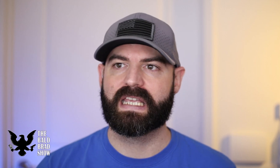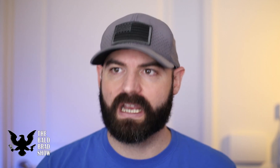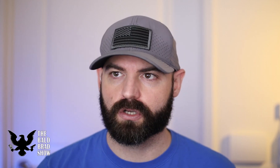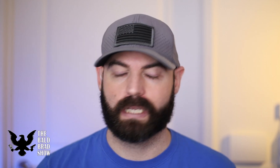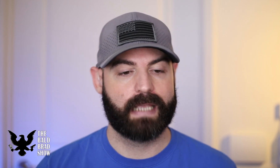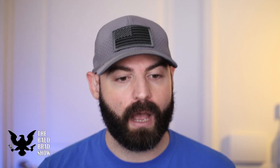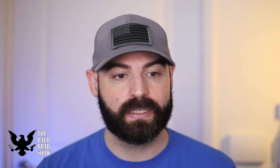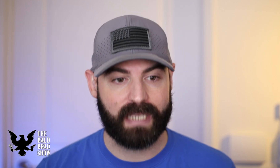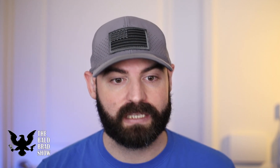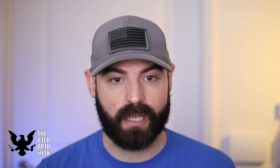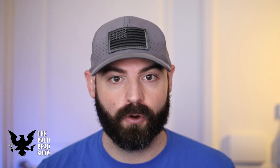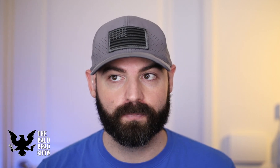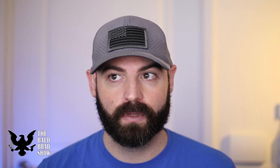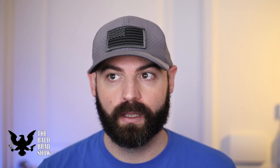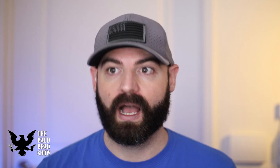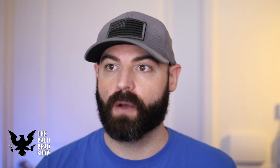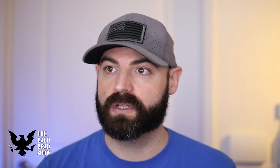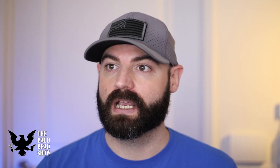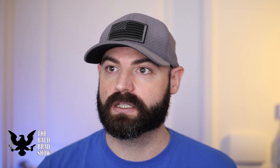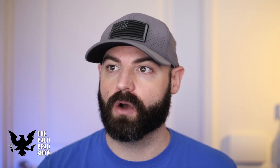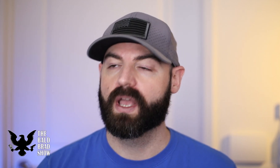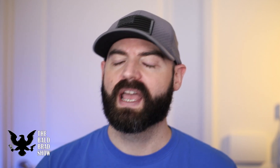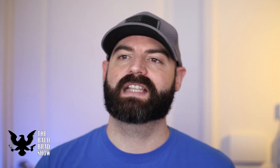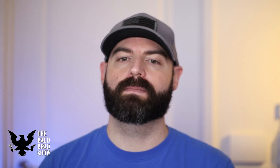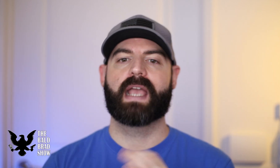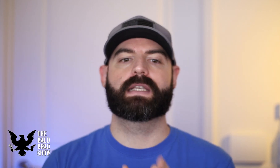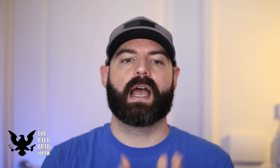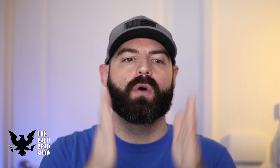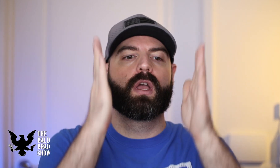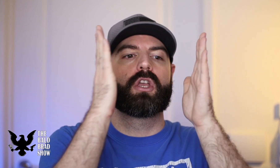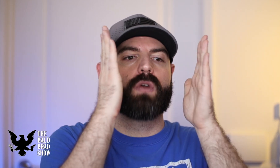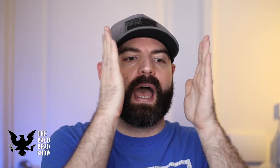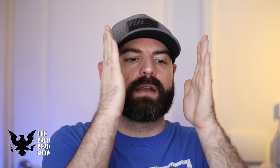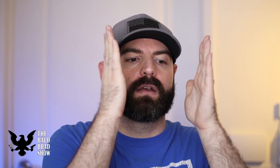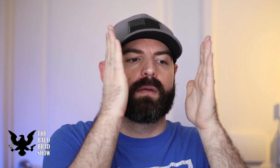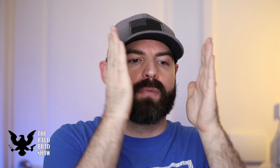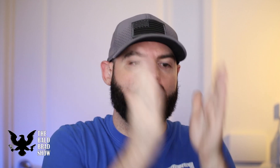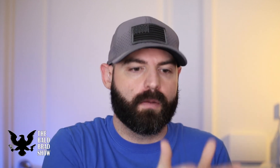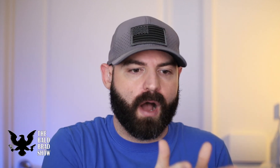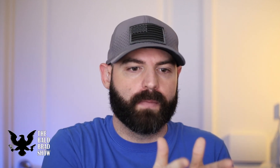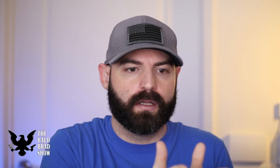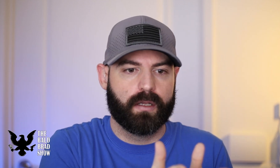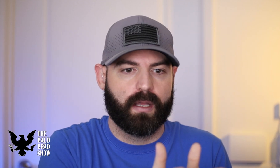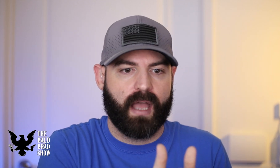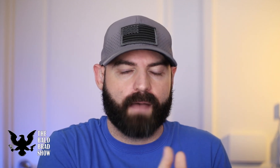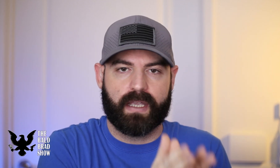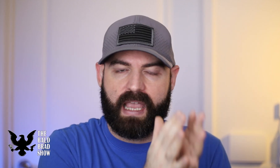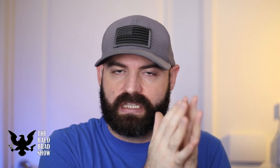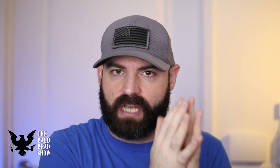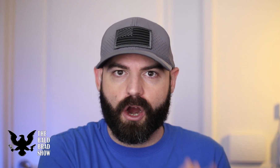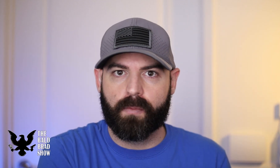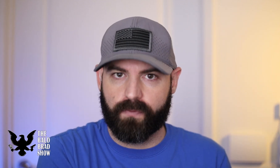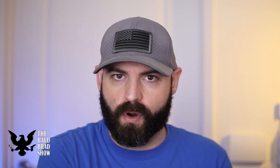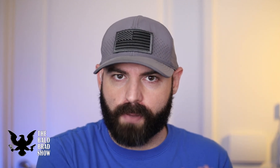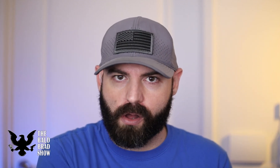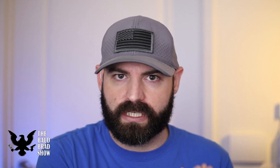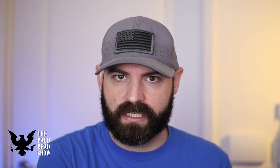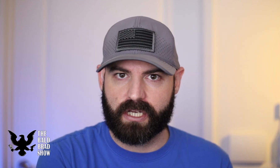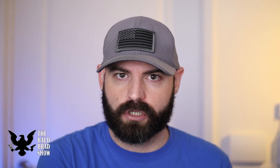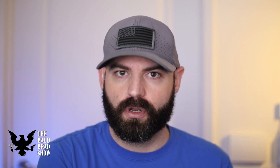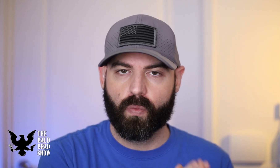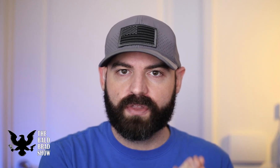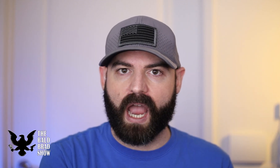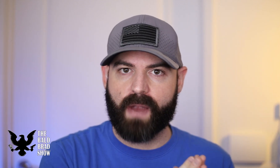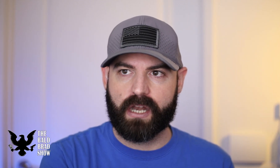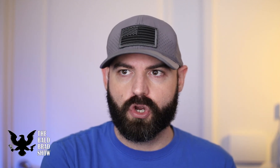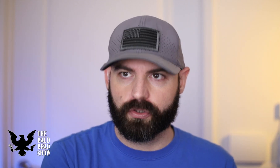than 40 years. Yeah, I would say so. It's amazing how you had Barack Obama having a terrible foreign policy